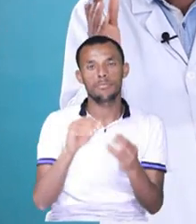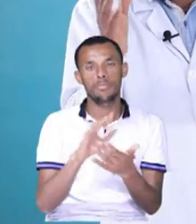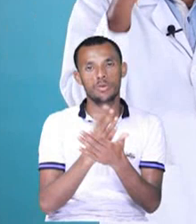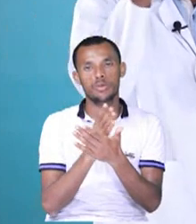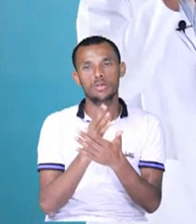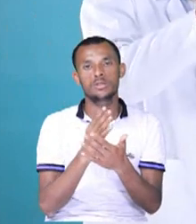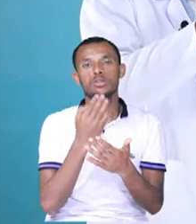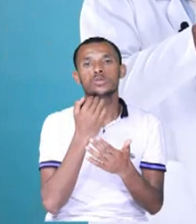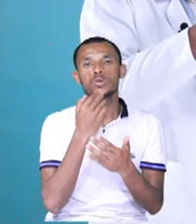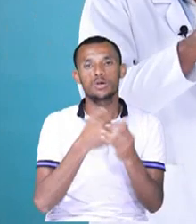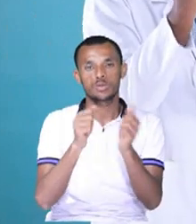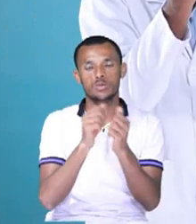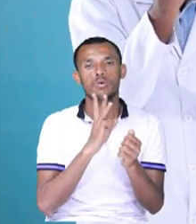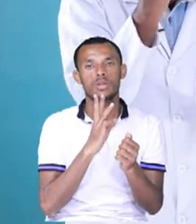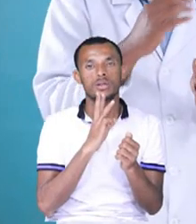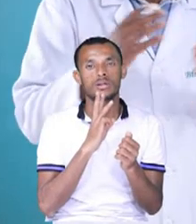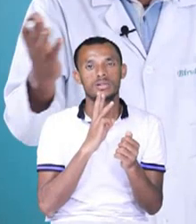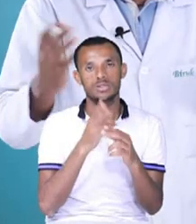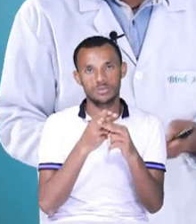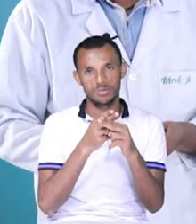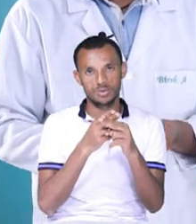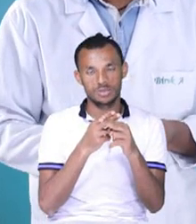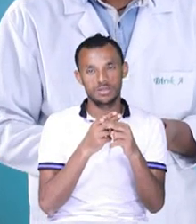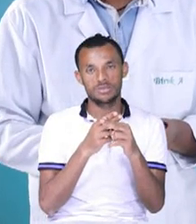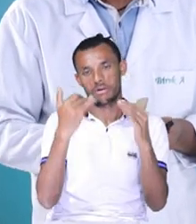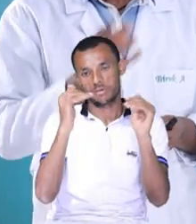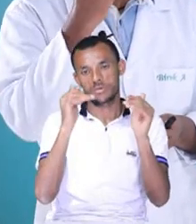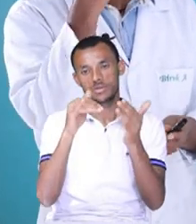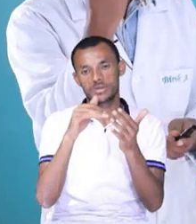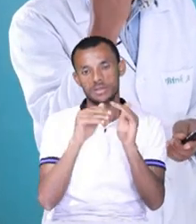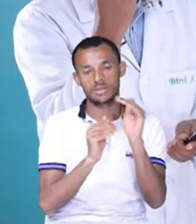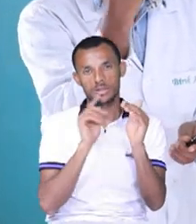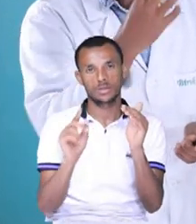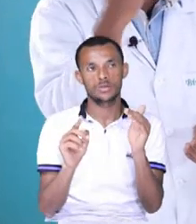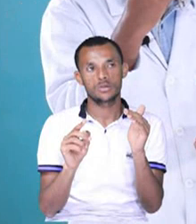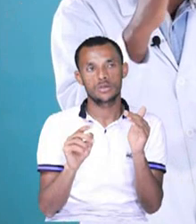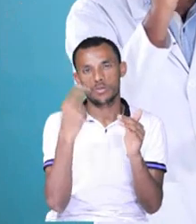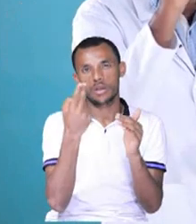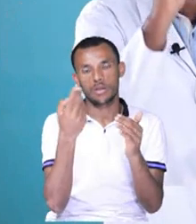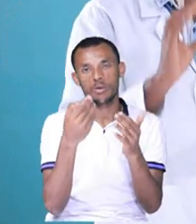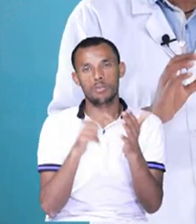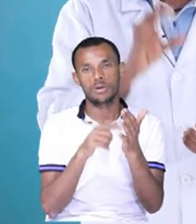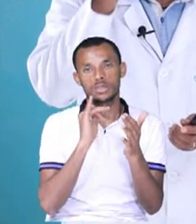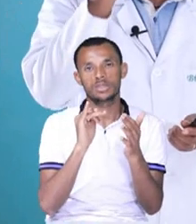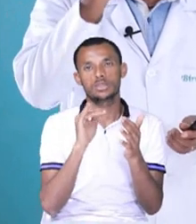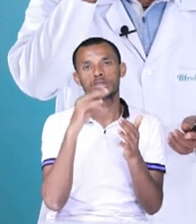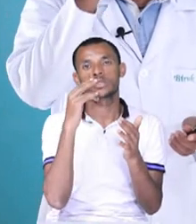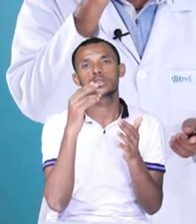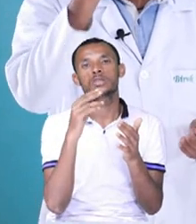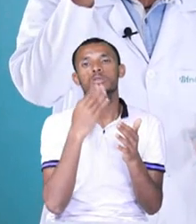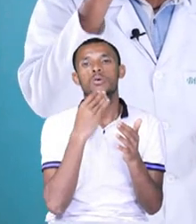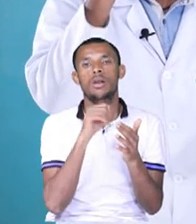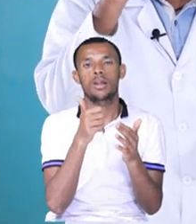between sugar with water is small, the rate is decreases. No, the important point is not sugar. The